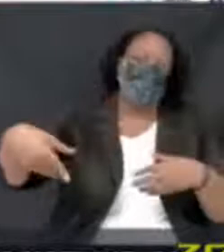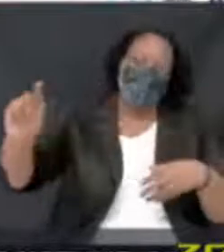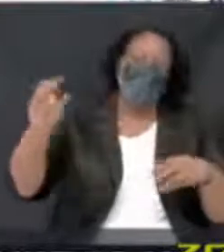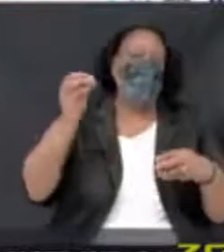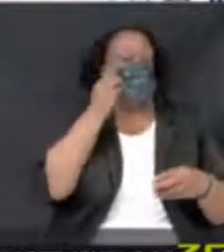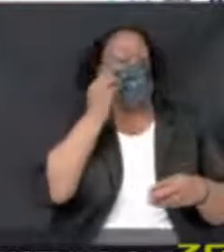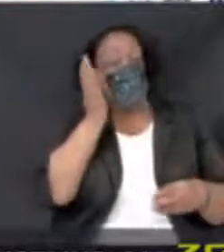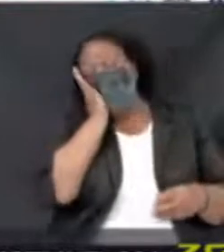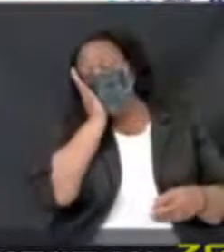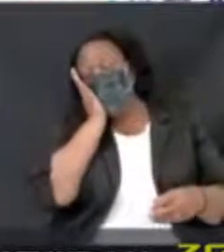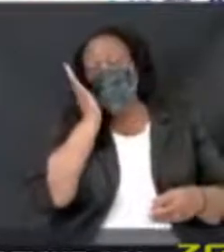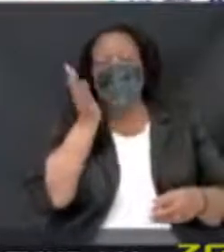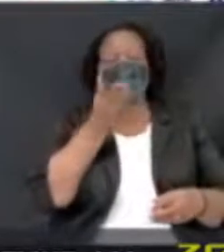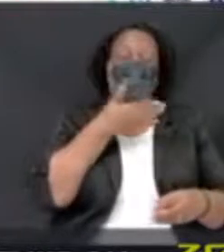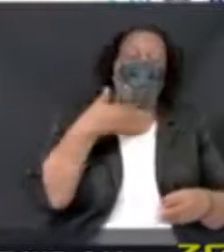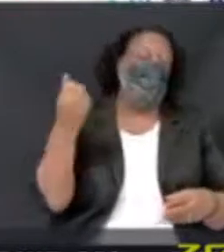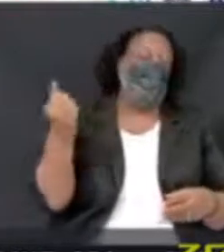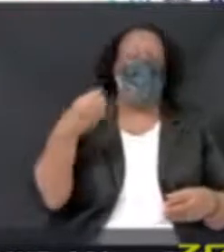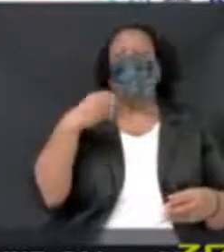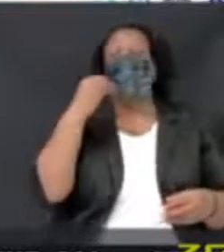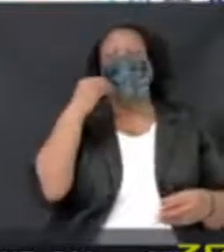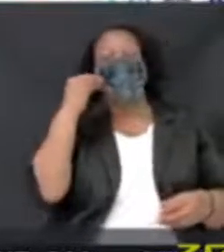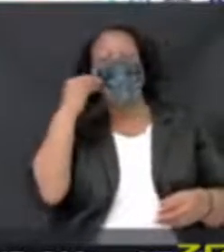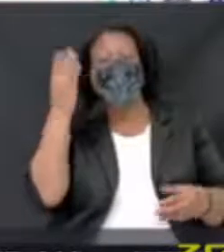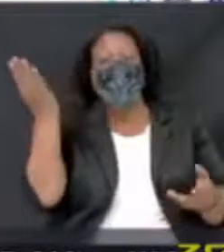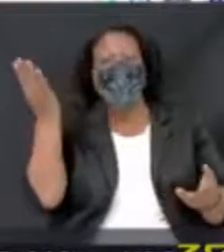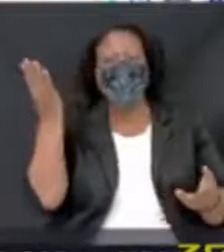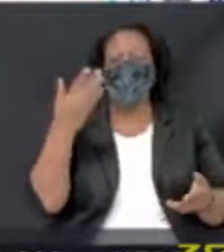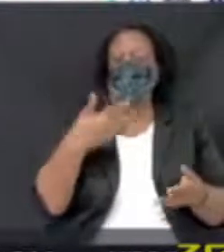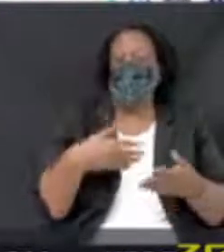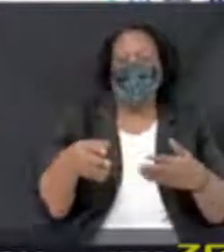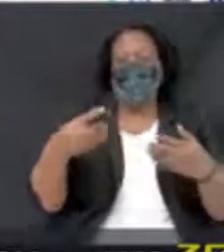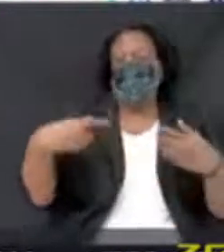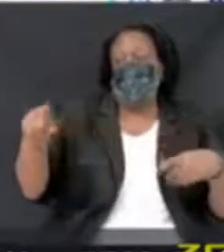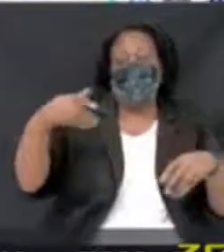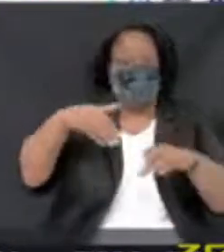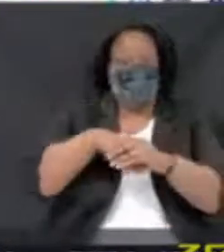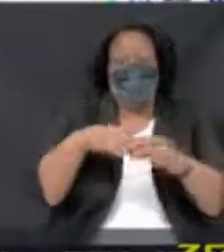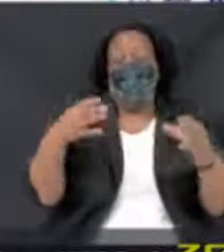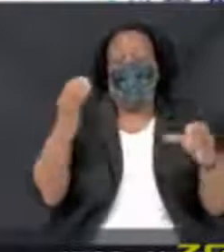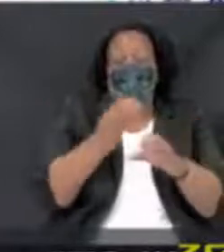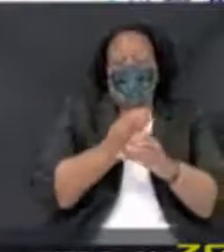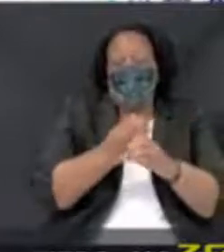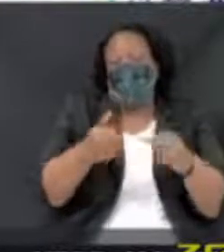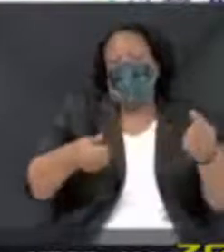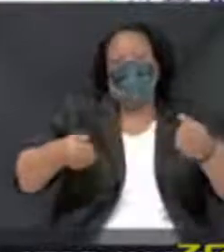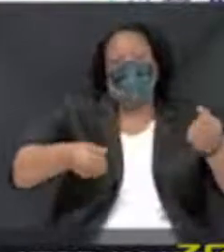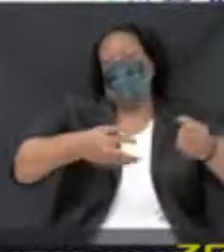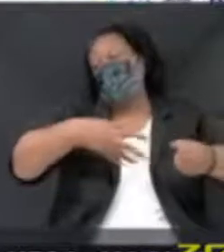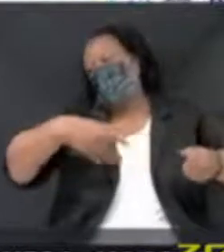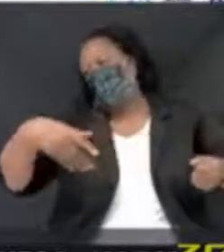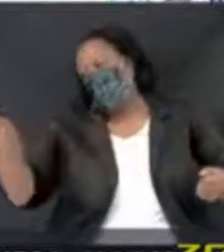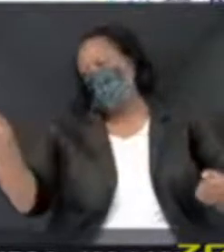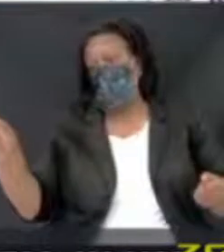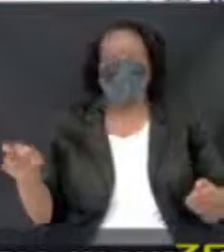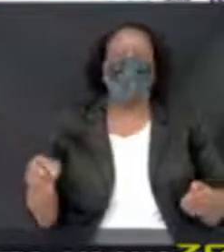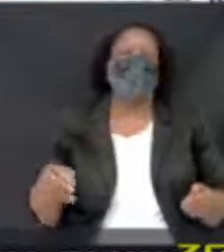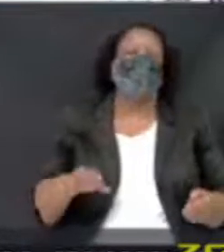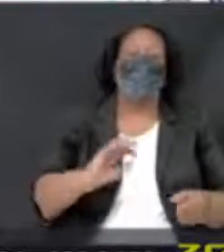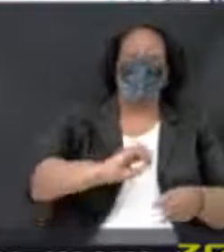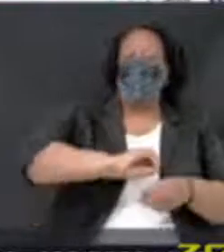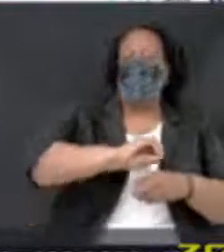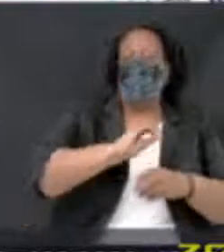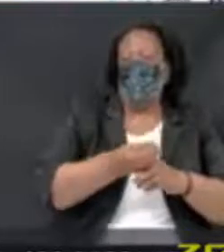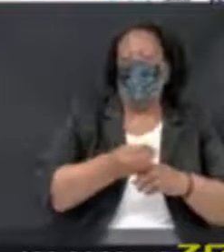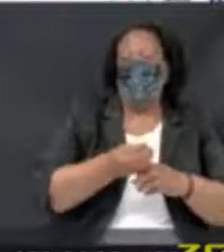your vehicle, go to your personal vehicle, drive away and go home, or you can have a fully vaccinated member, friend,